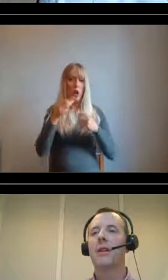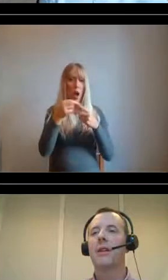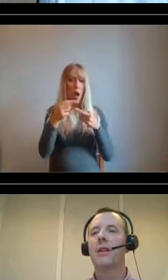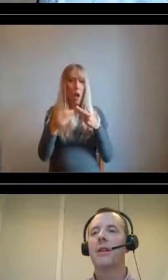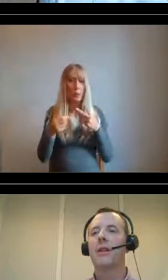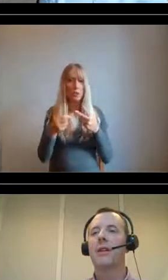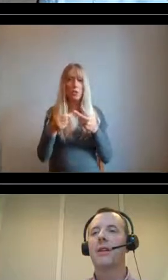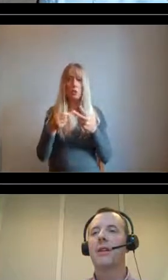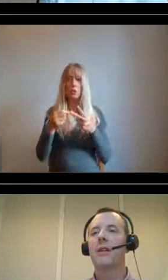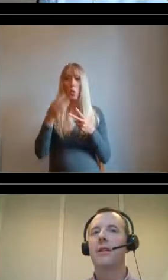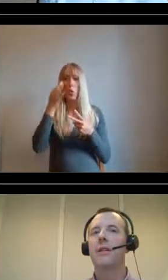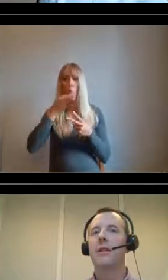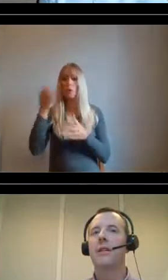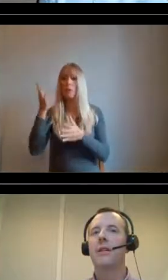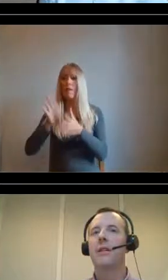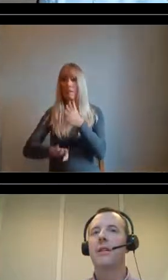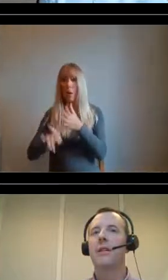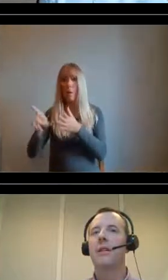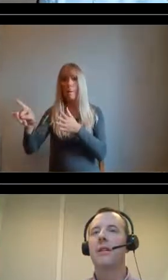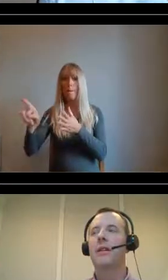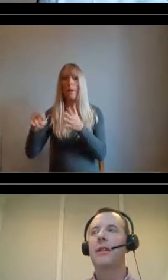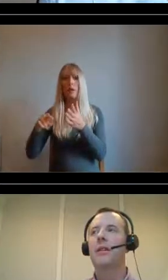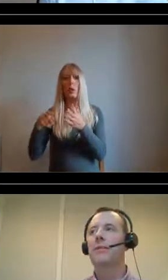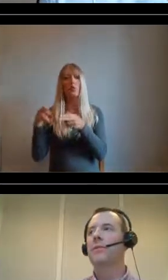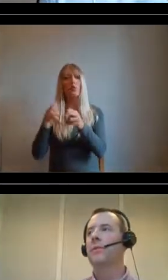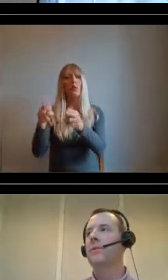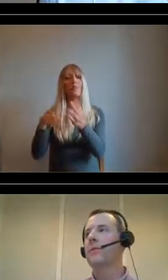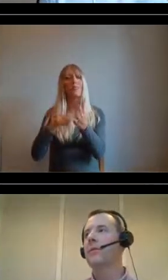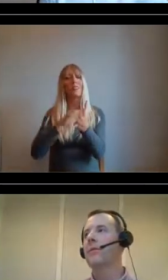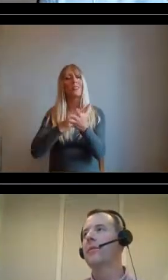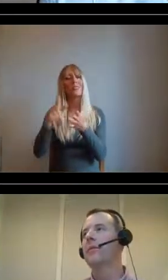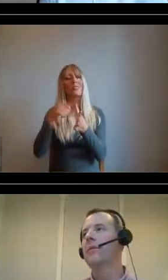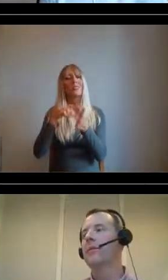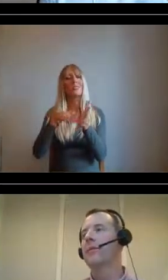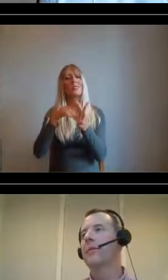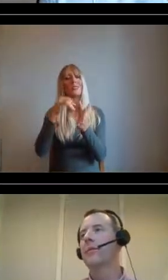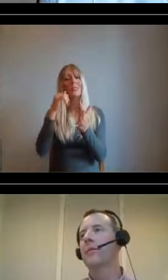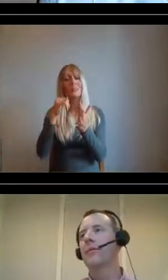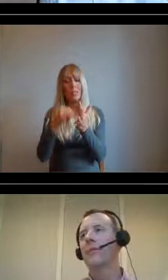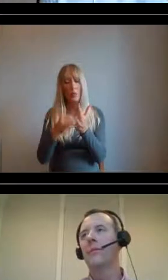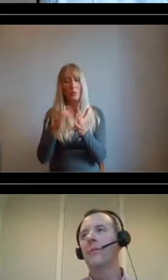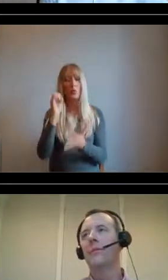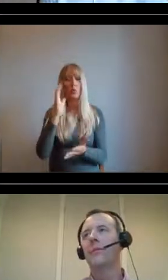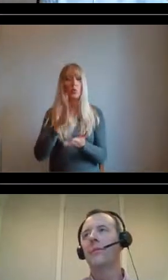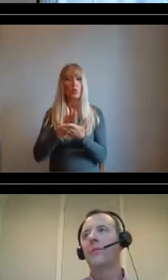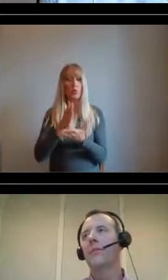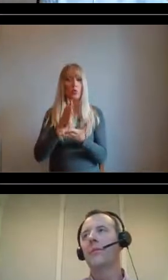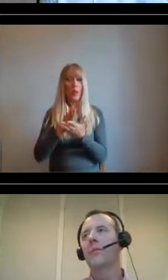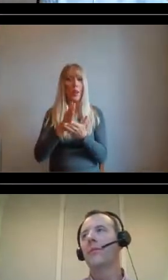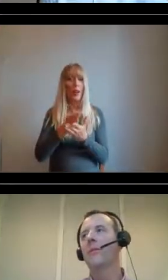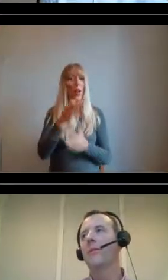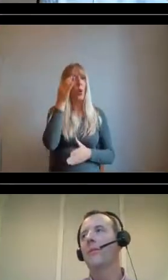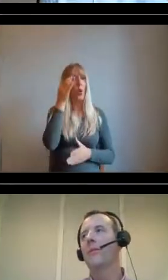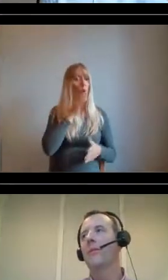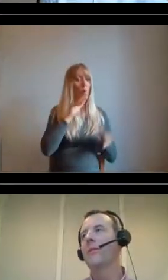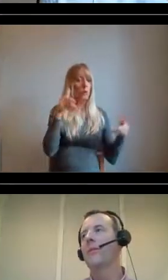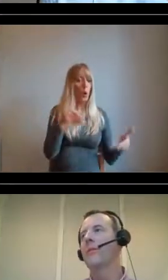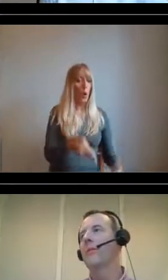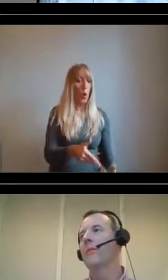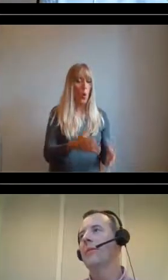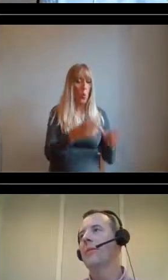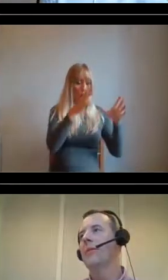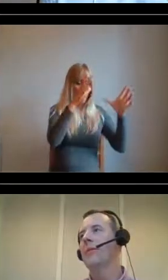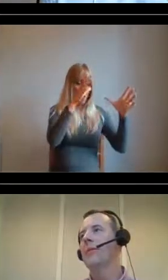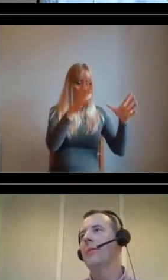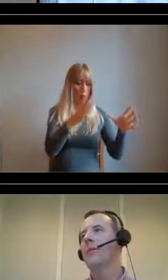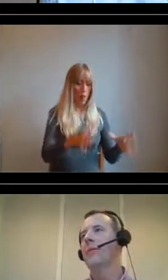from the Thames, and it was proposed that the option of the Linford borehole and water supply from